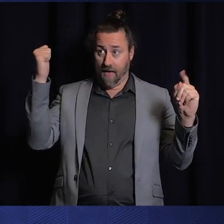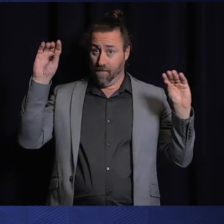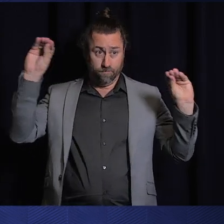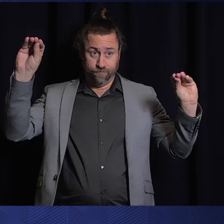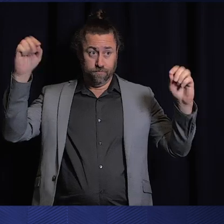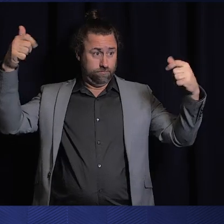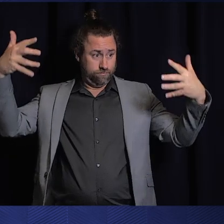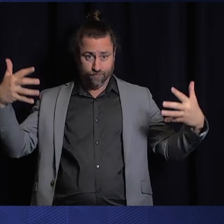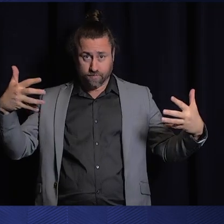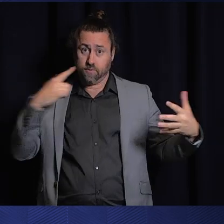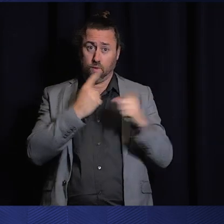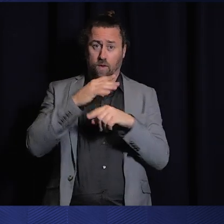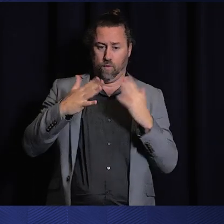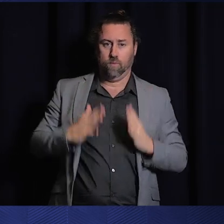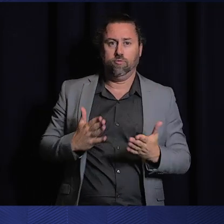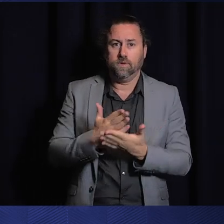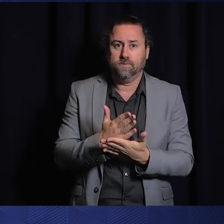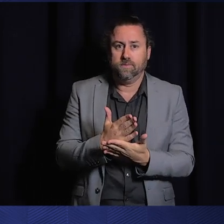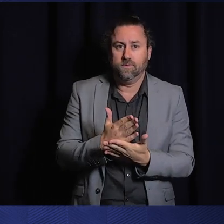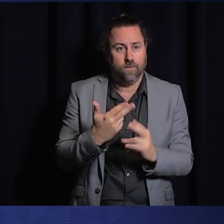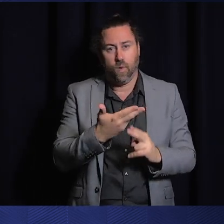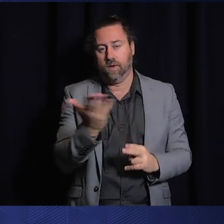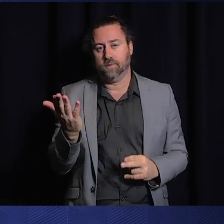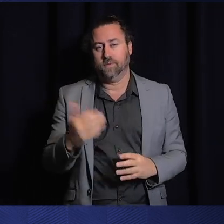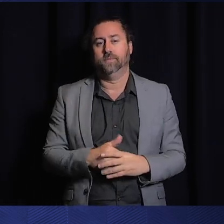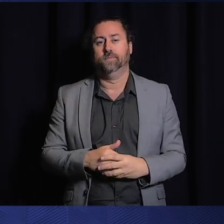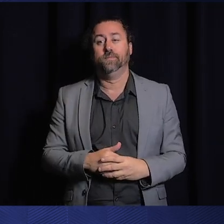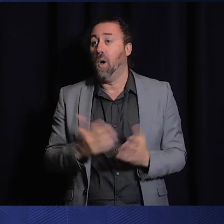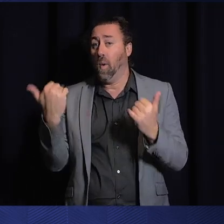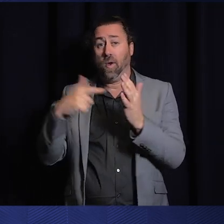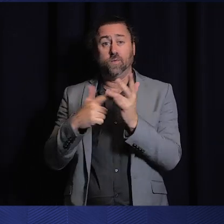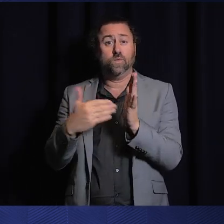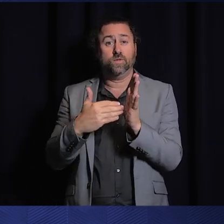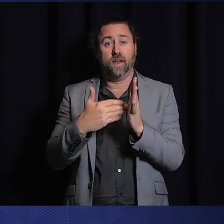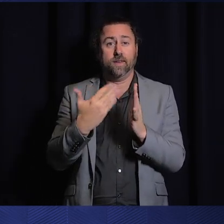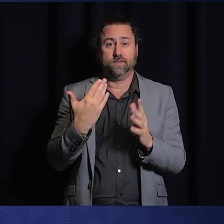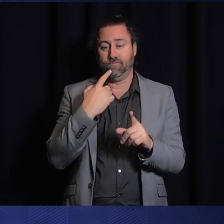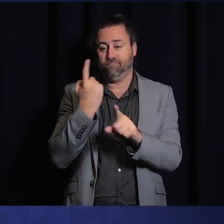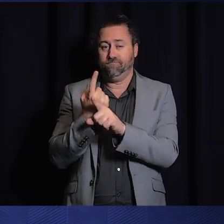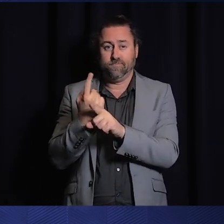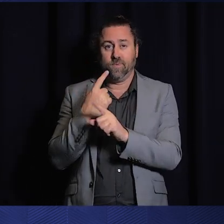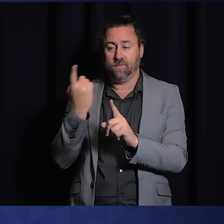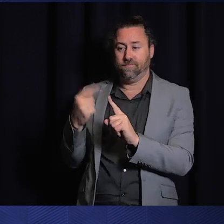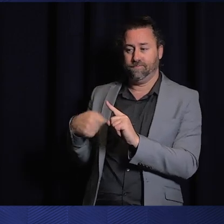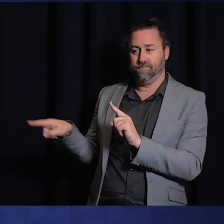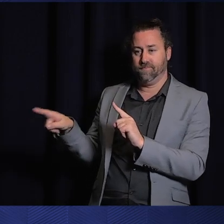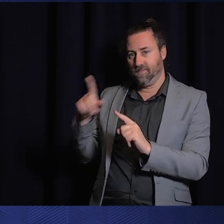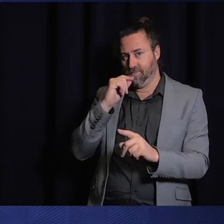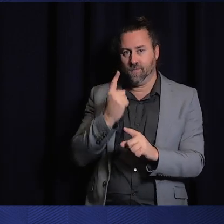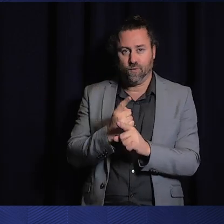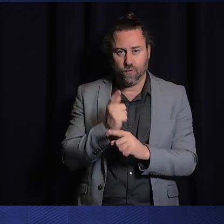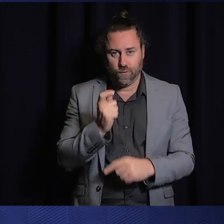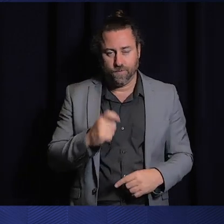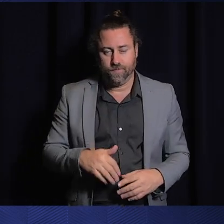this context. So welcome to the Spotlight session. Now I'm going to introduce the panelists and hand over to them.